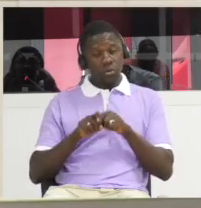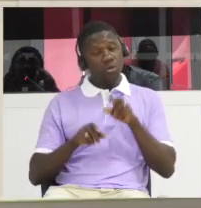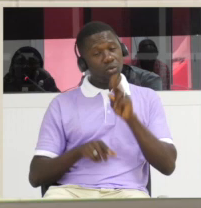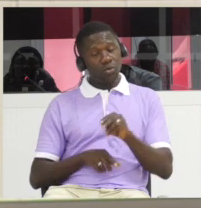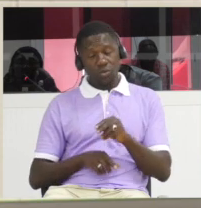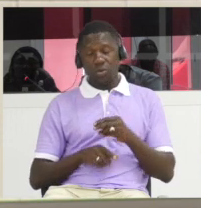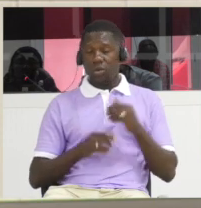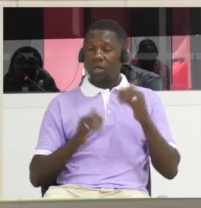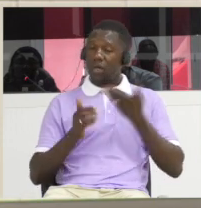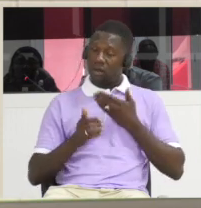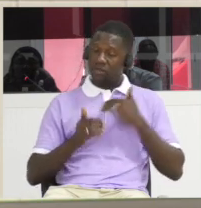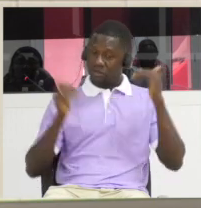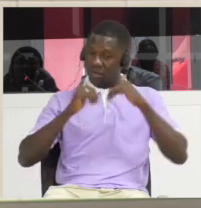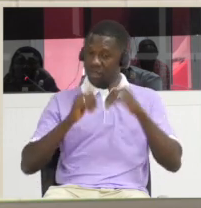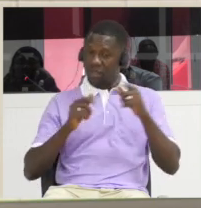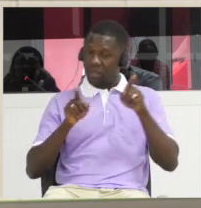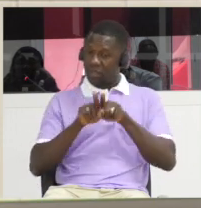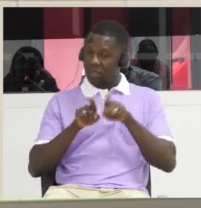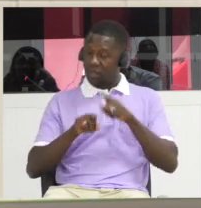Have you ever heard of that? No, I'm hearing that for the first time.